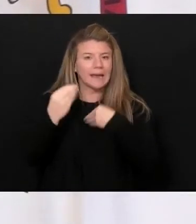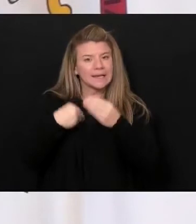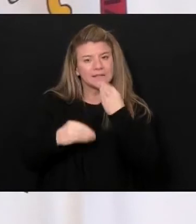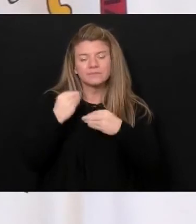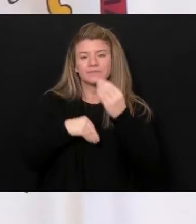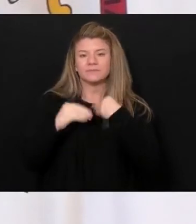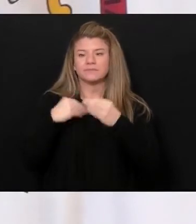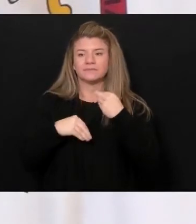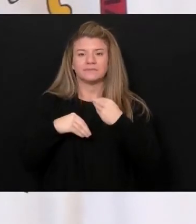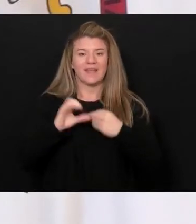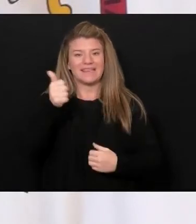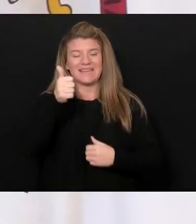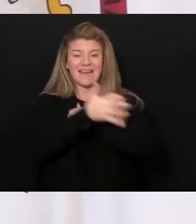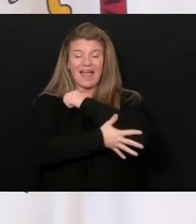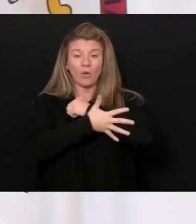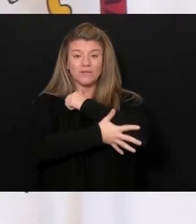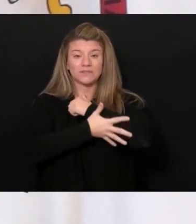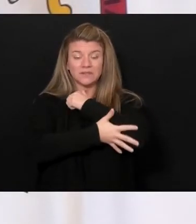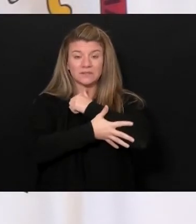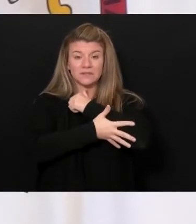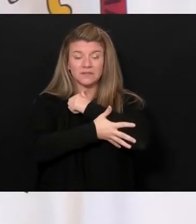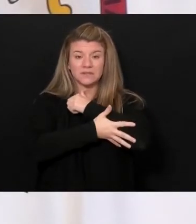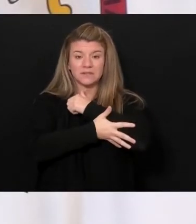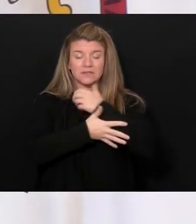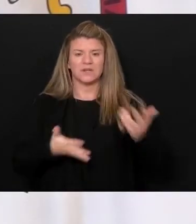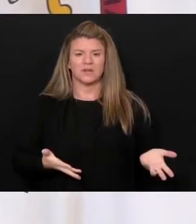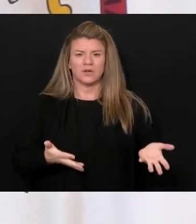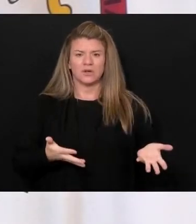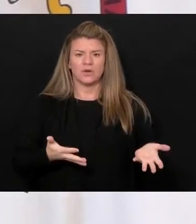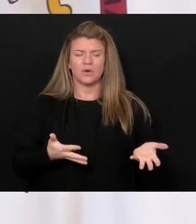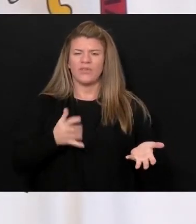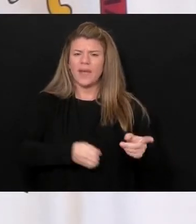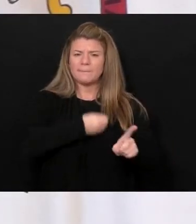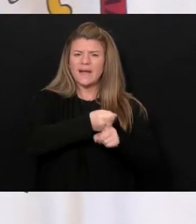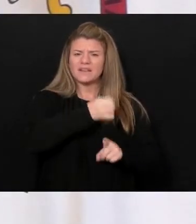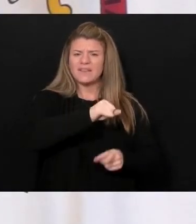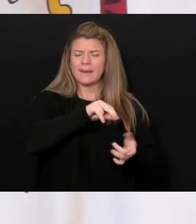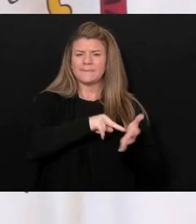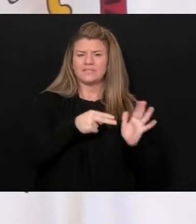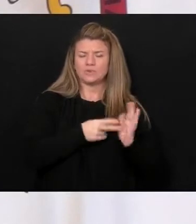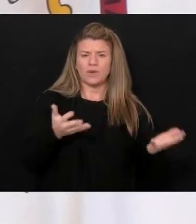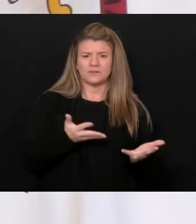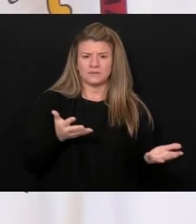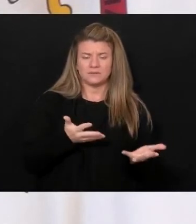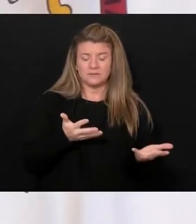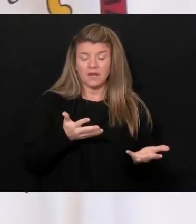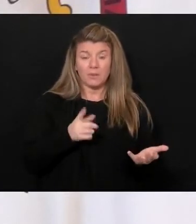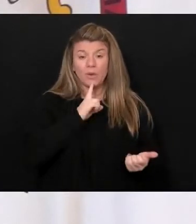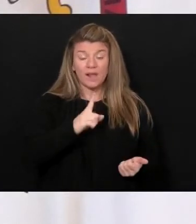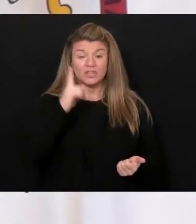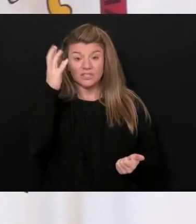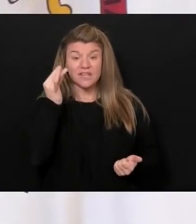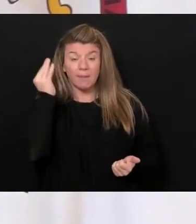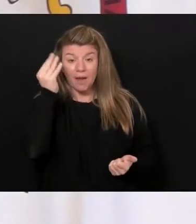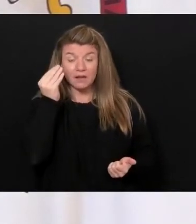in 10 counties, what's going to be the impact of that? Just think of